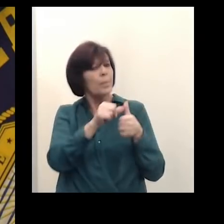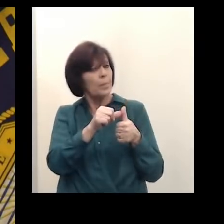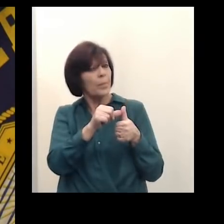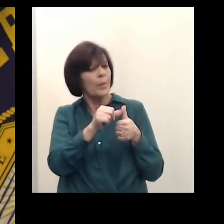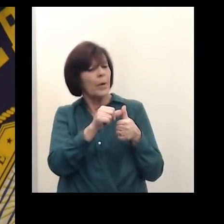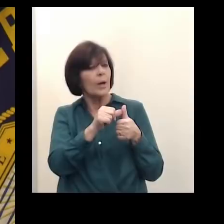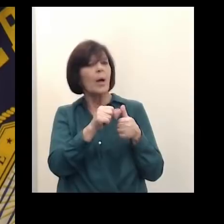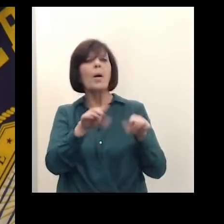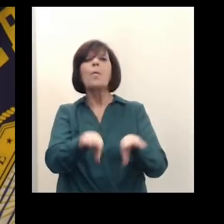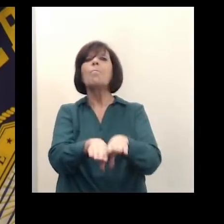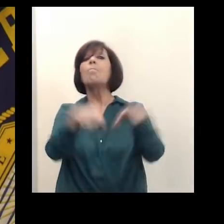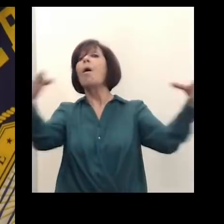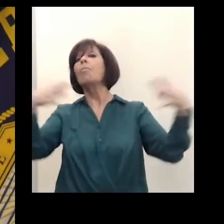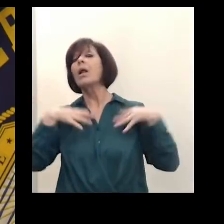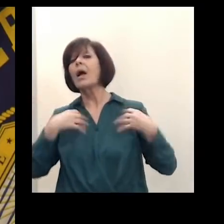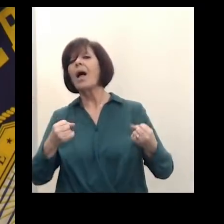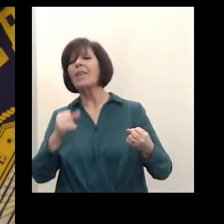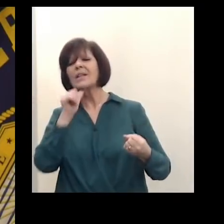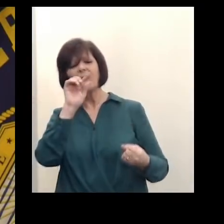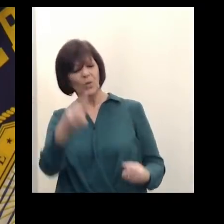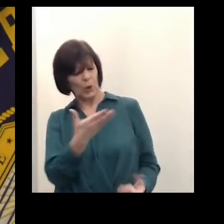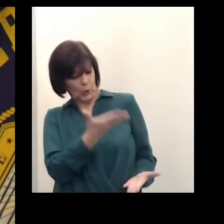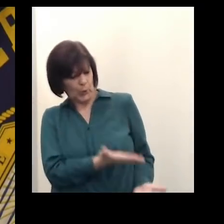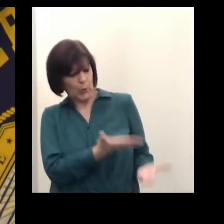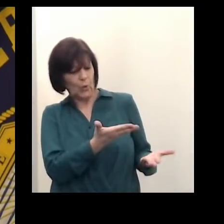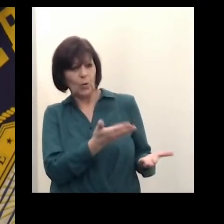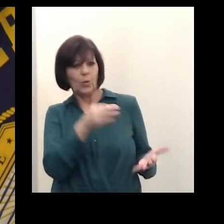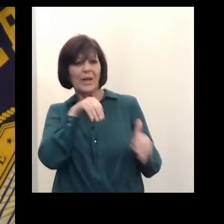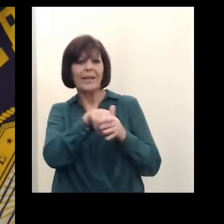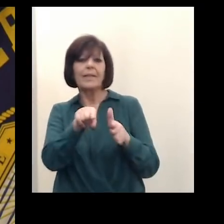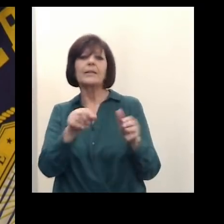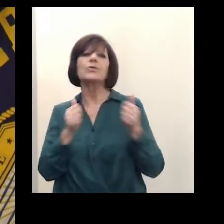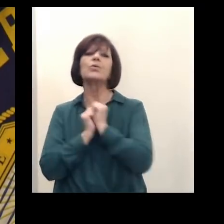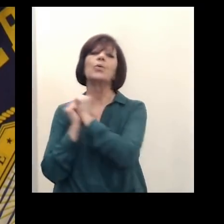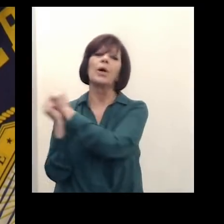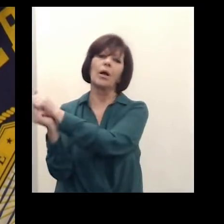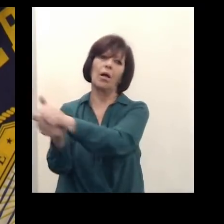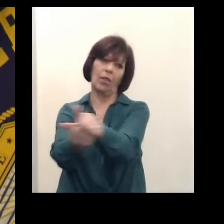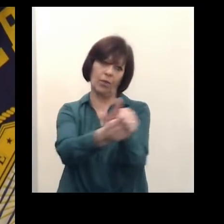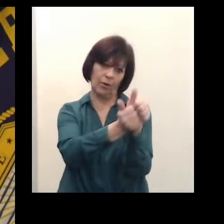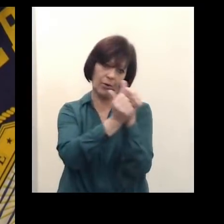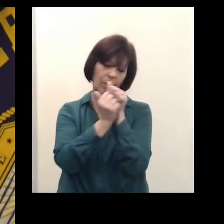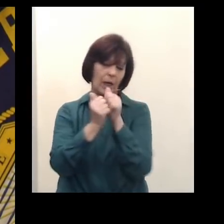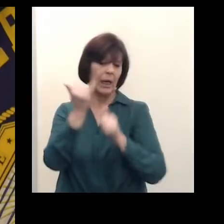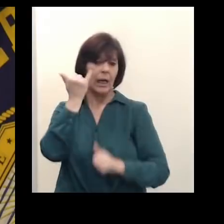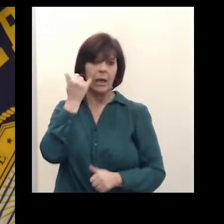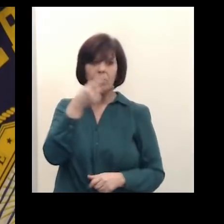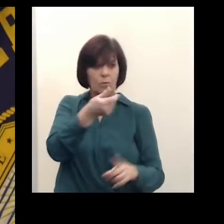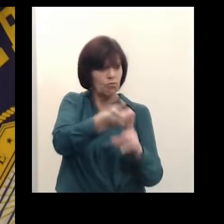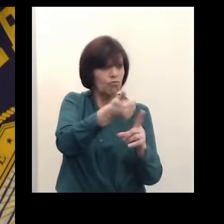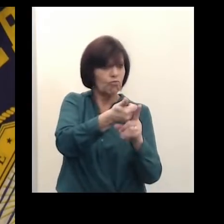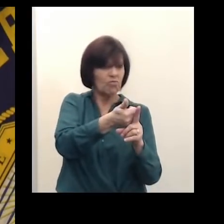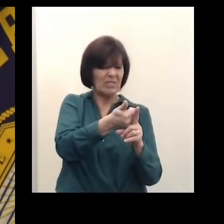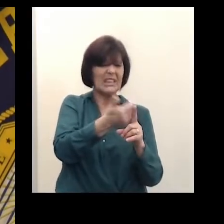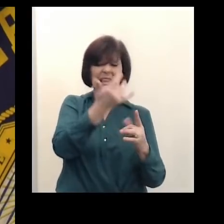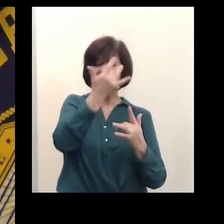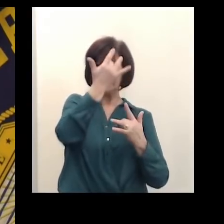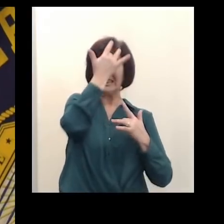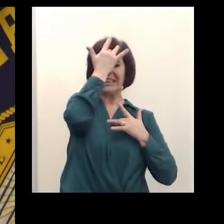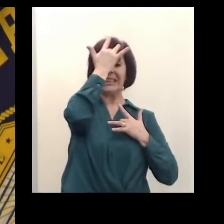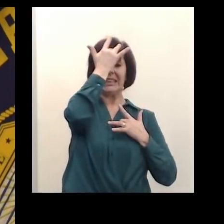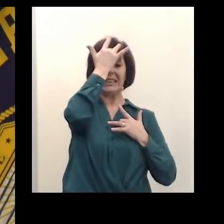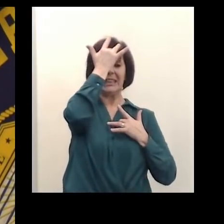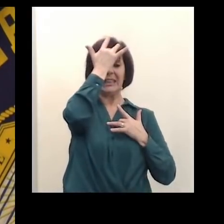health, it's not all about you. We're in this together. And if you're someone that's infectious and have not